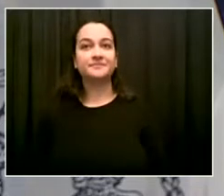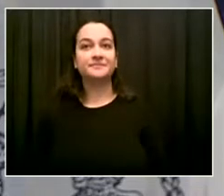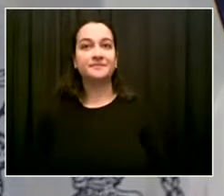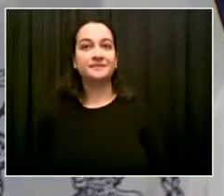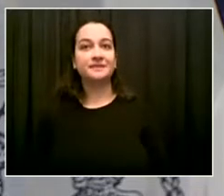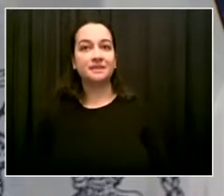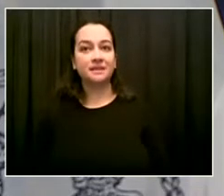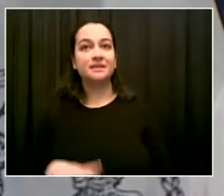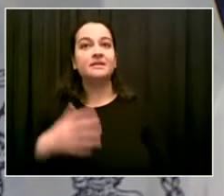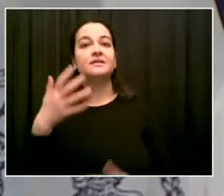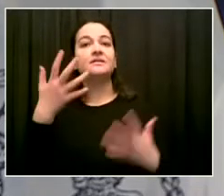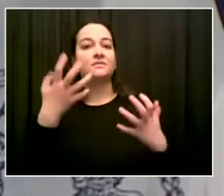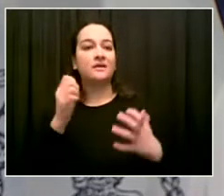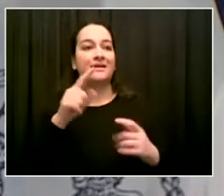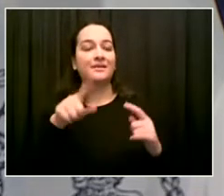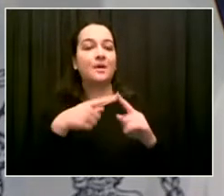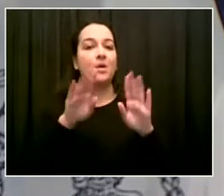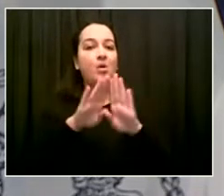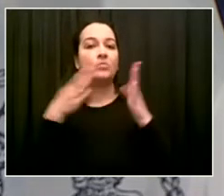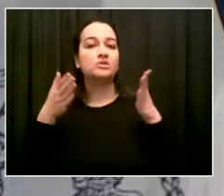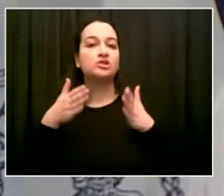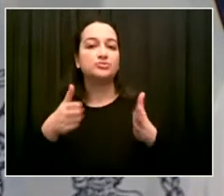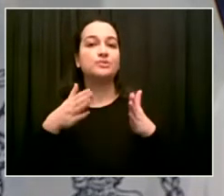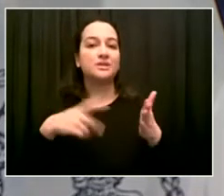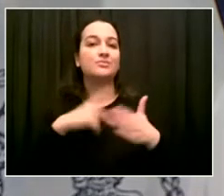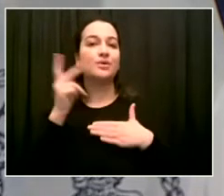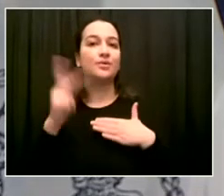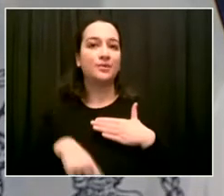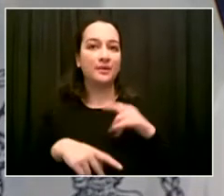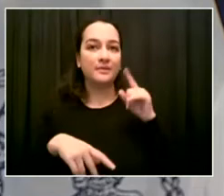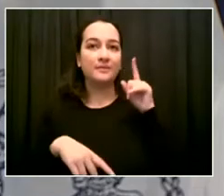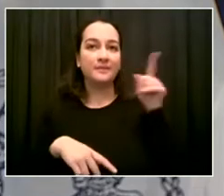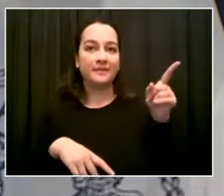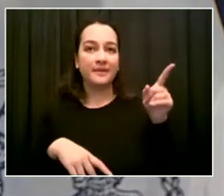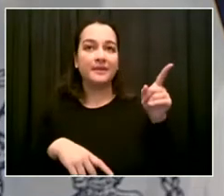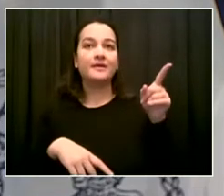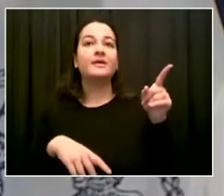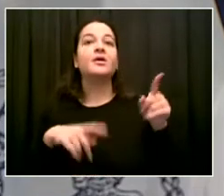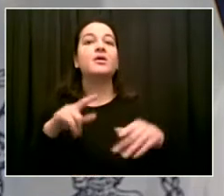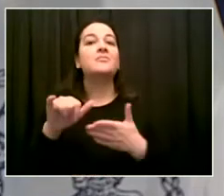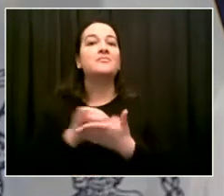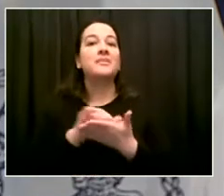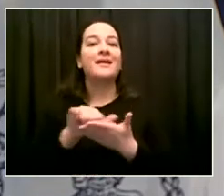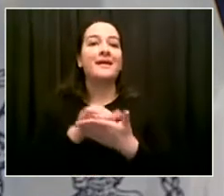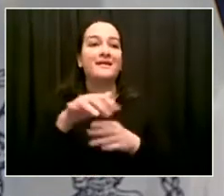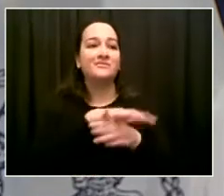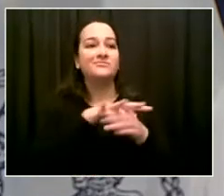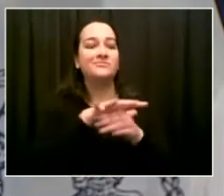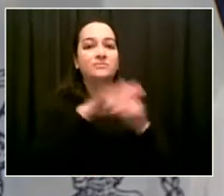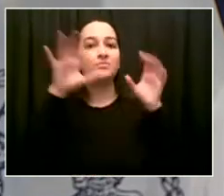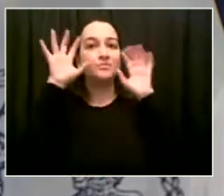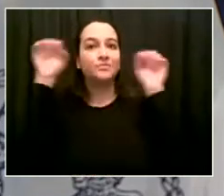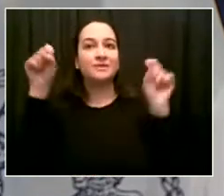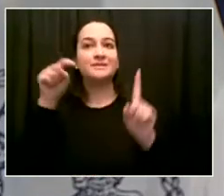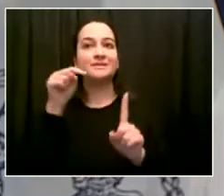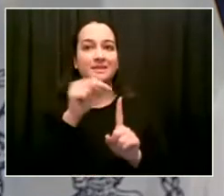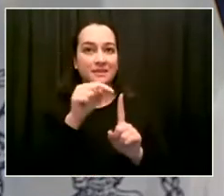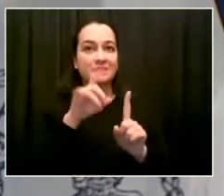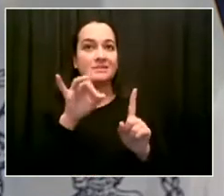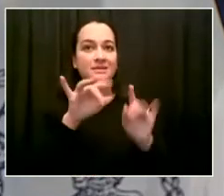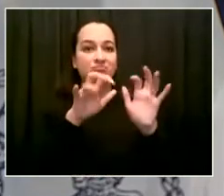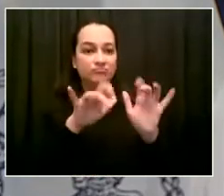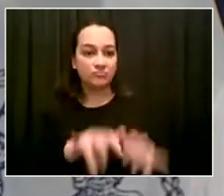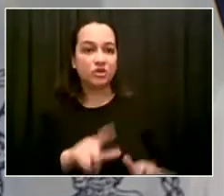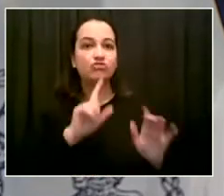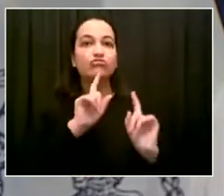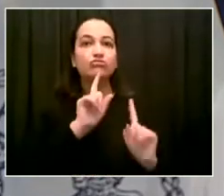and she had put out a report about a week ago called The Future of Open Streets, which strongly argues that the city needs to do more